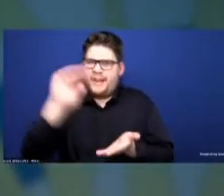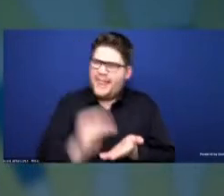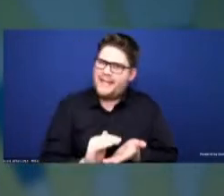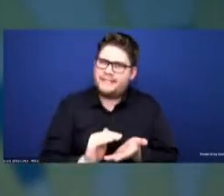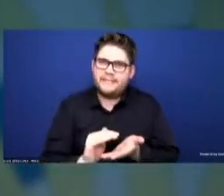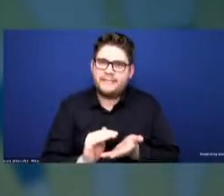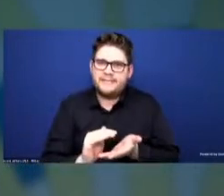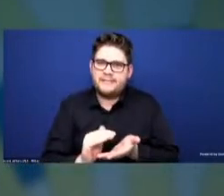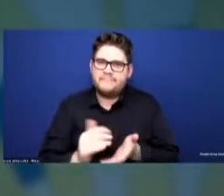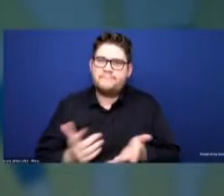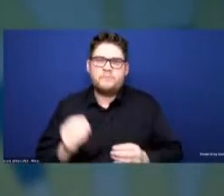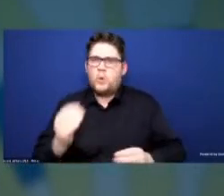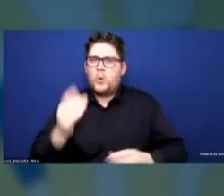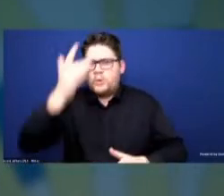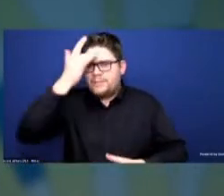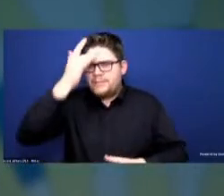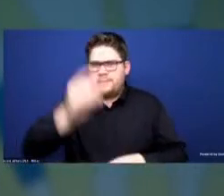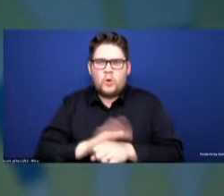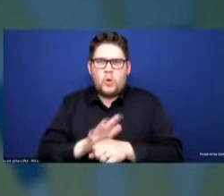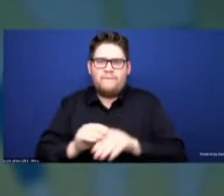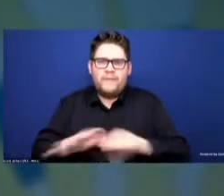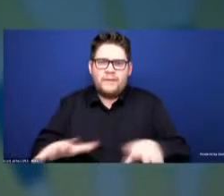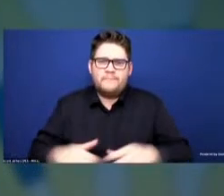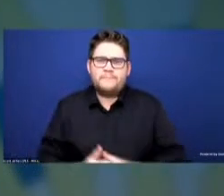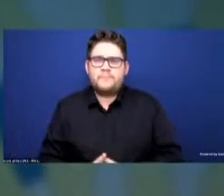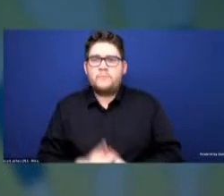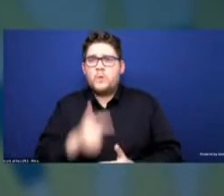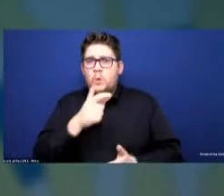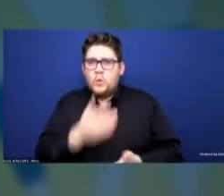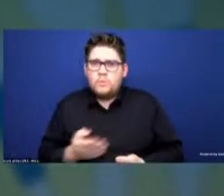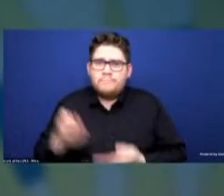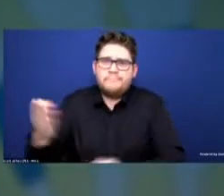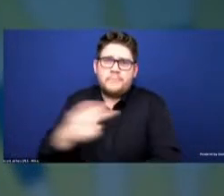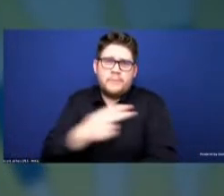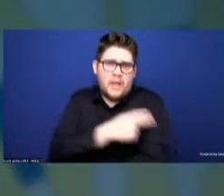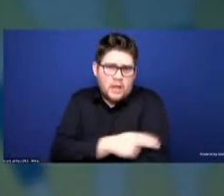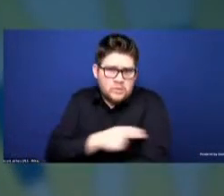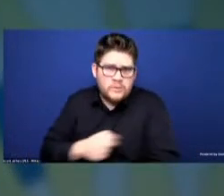require hospitalization. So again, a tenfold decrease from adults.